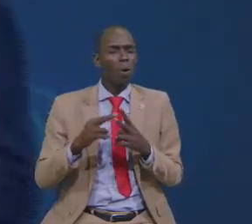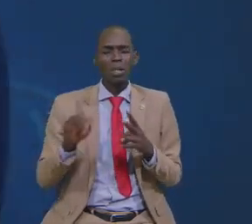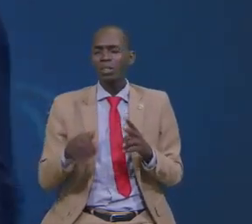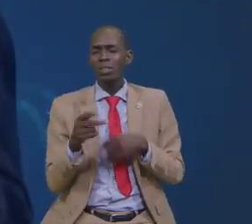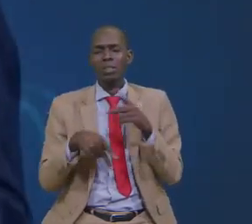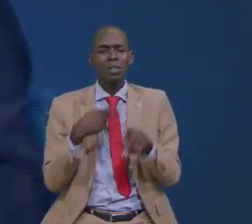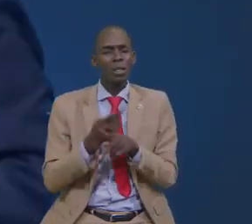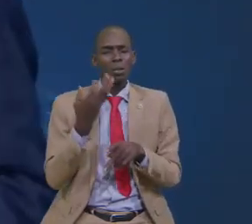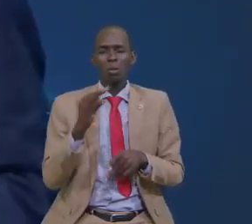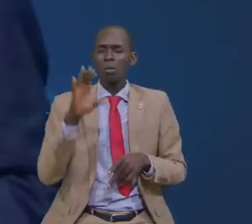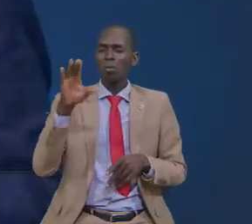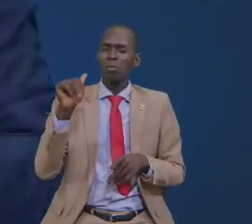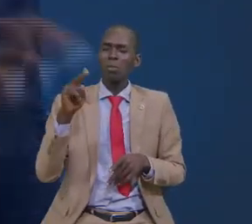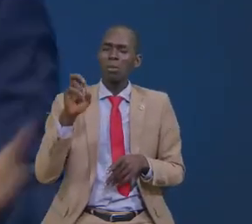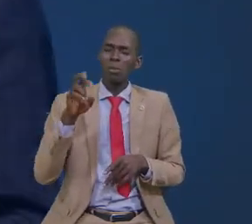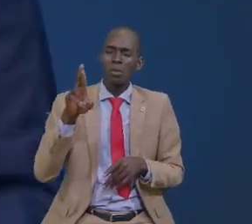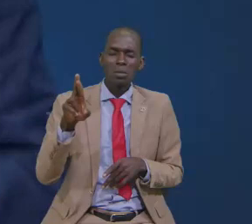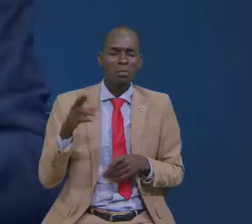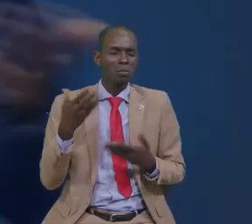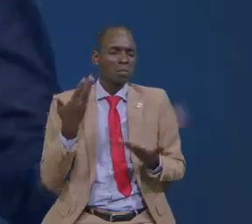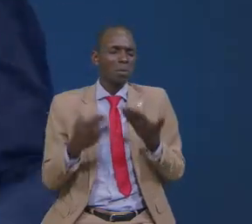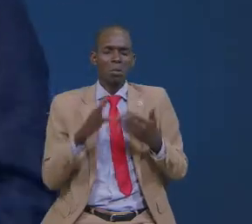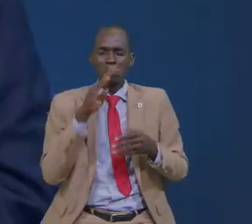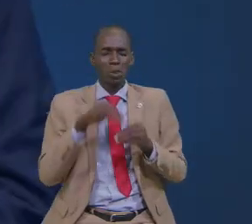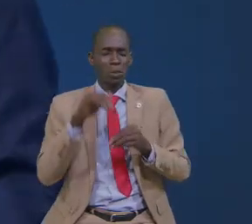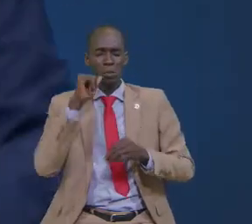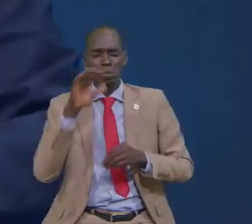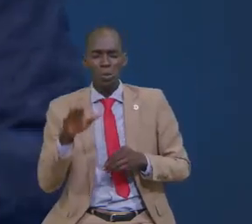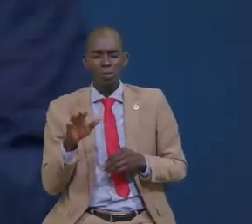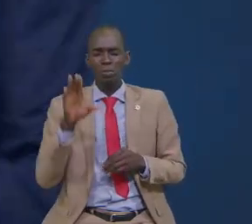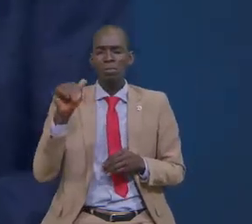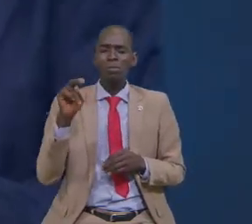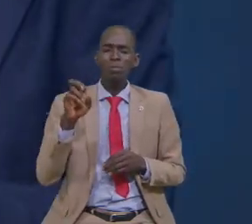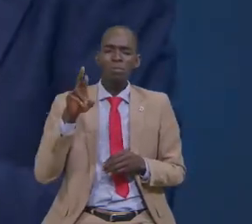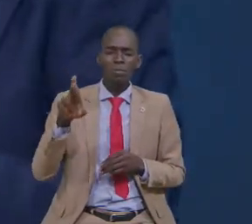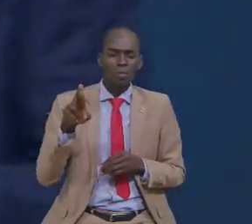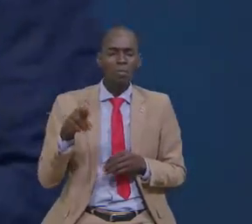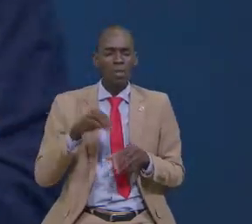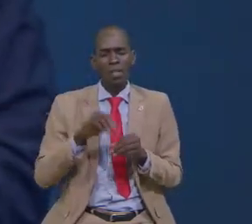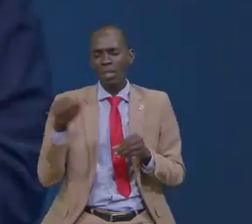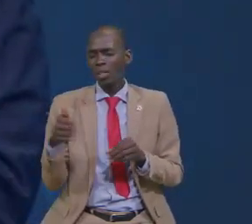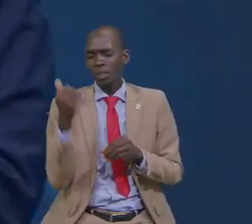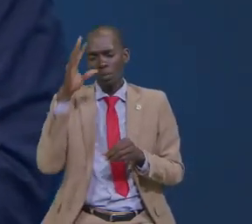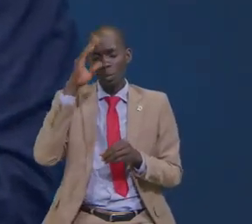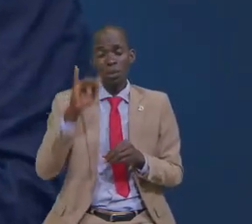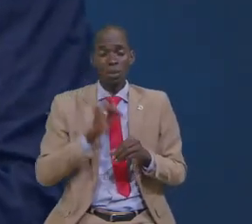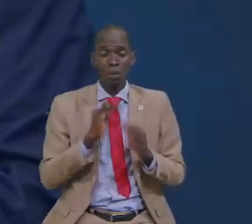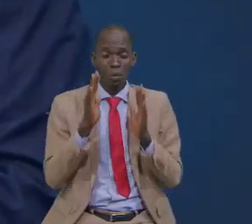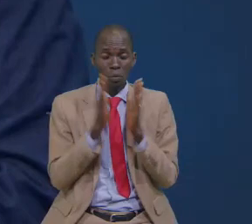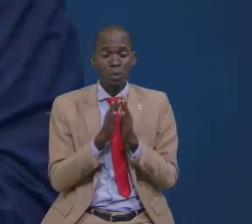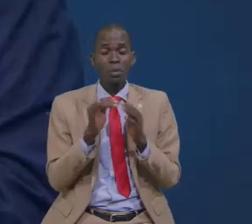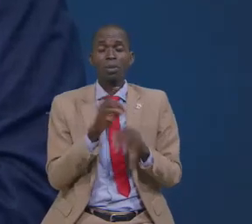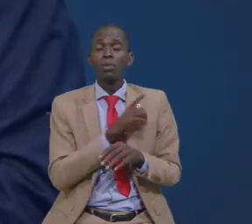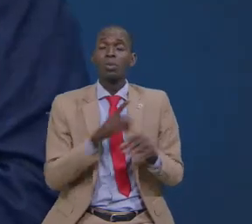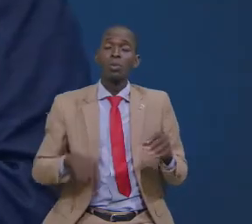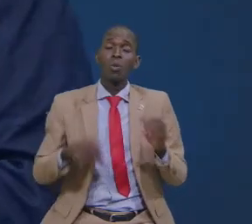of cancer in women or cancer straight in any man Lord I pray which you